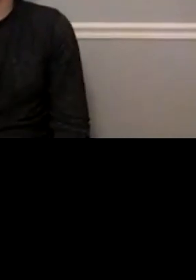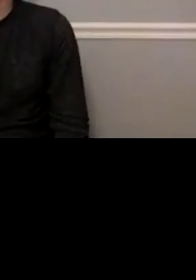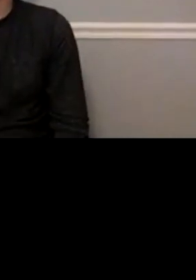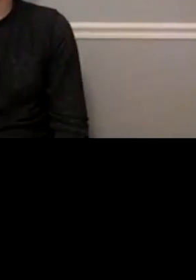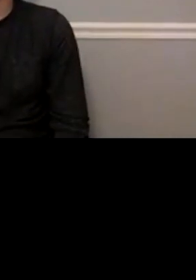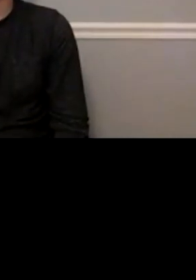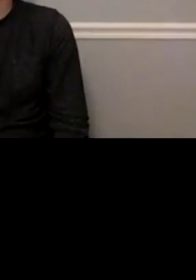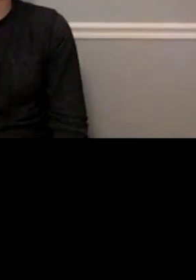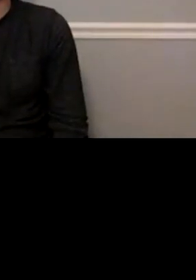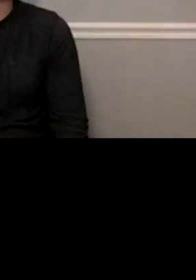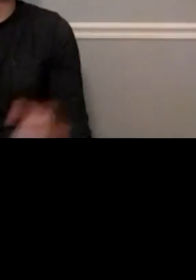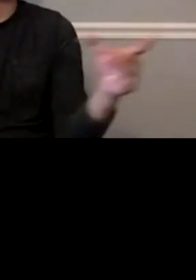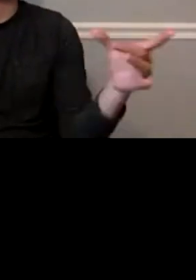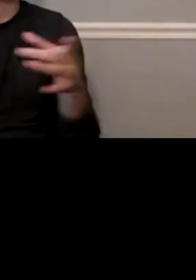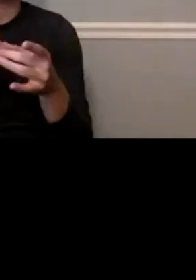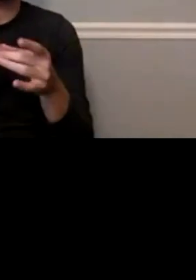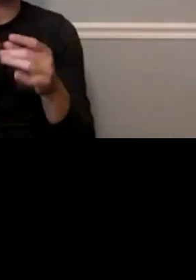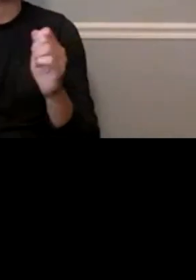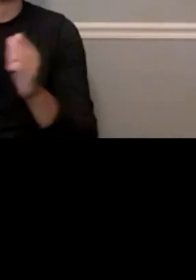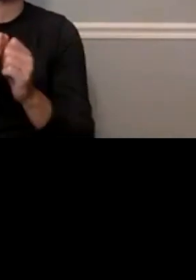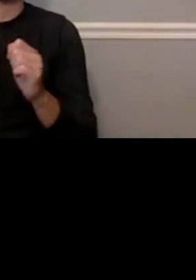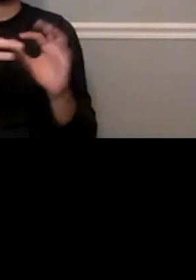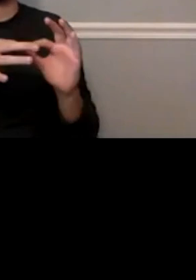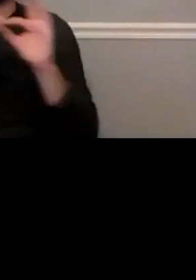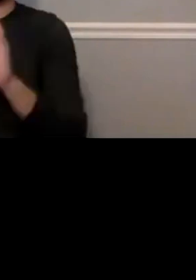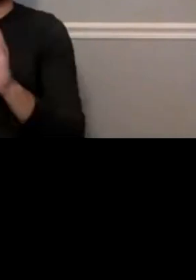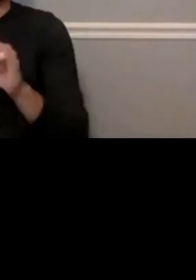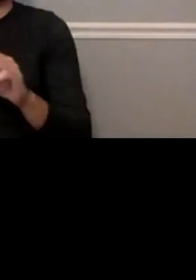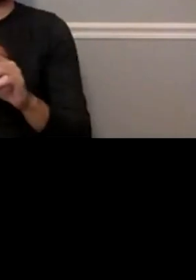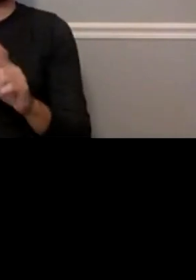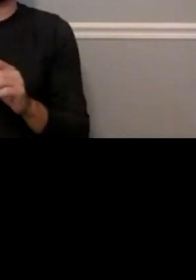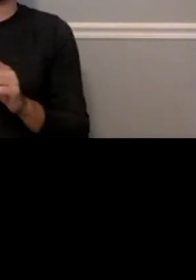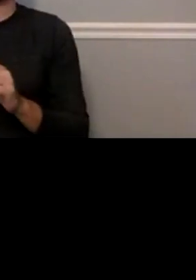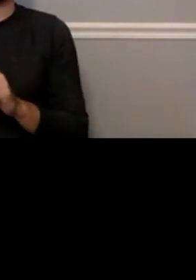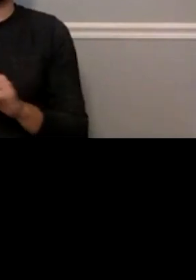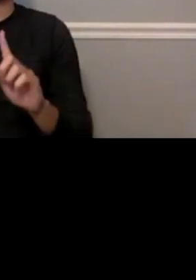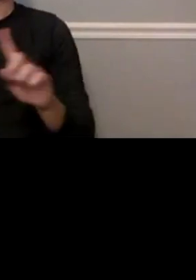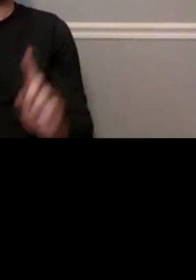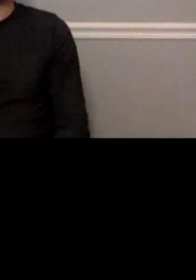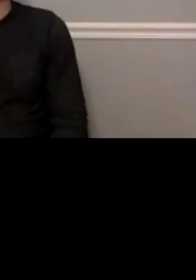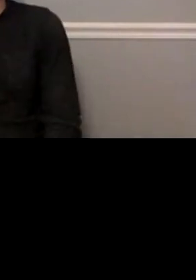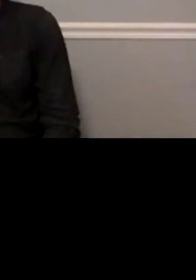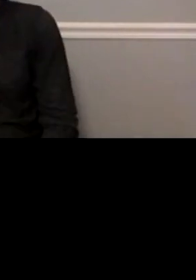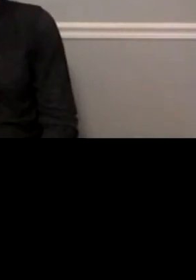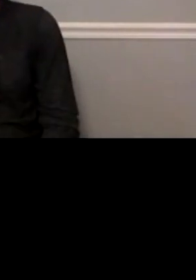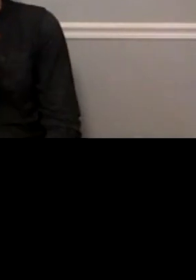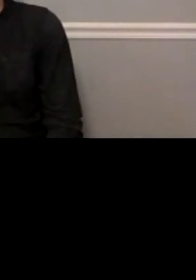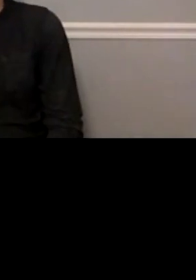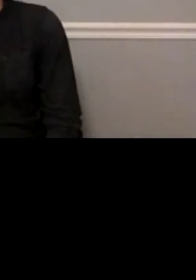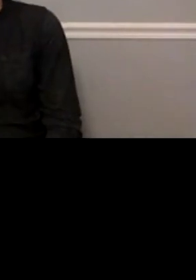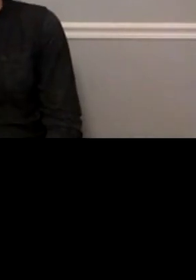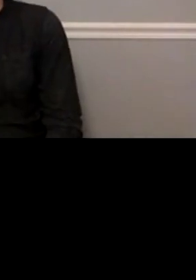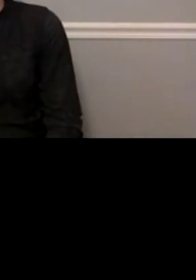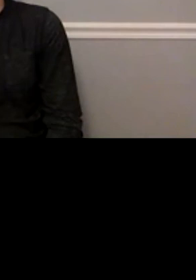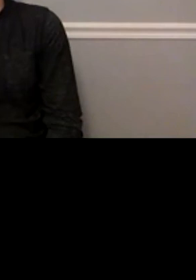I showed between the accumbens and the medial prefrontal cortex in our data is taken from rest, and it is predictive of being, I mean, it